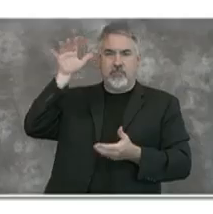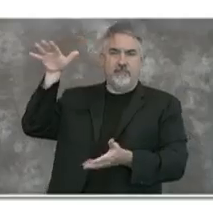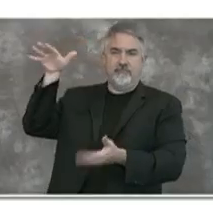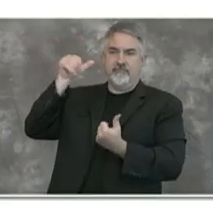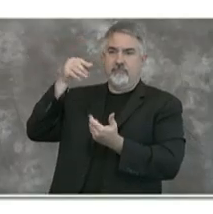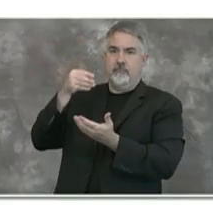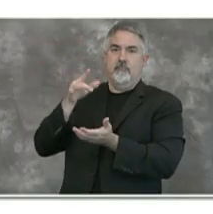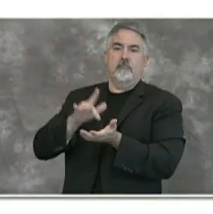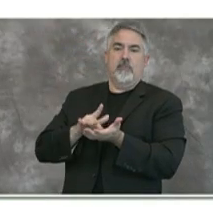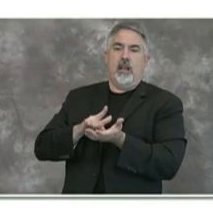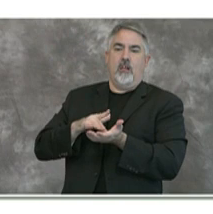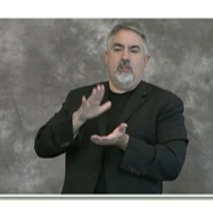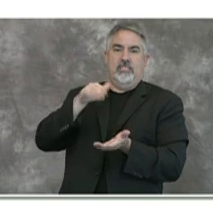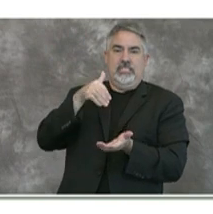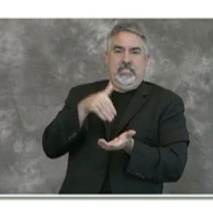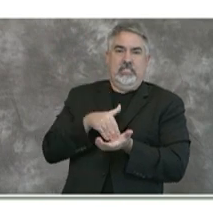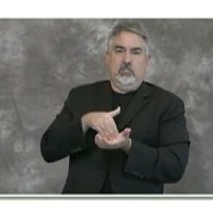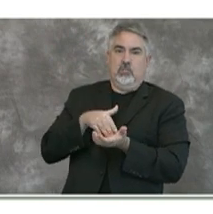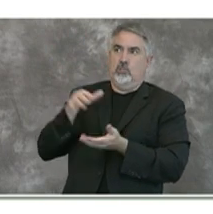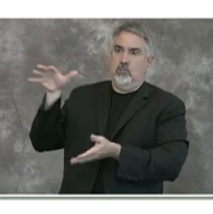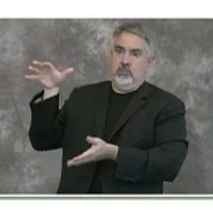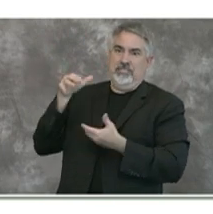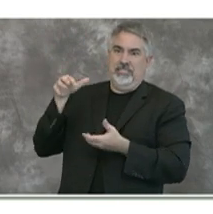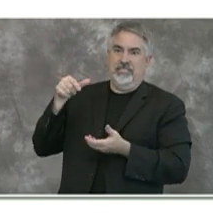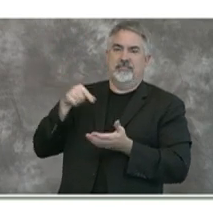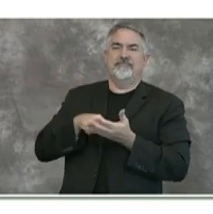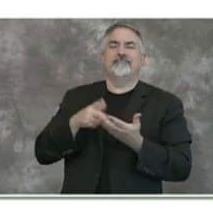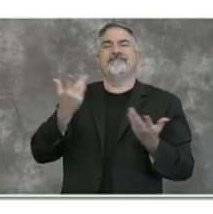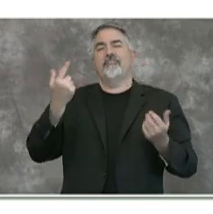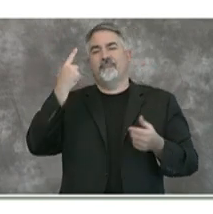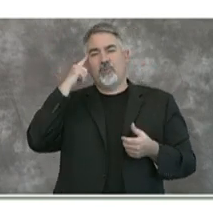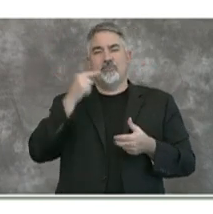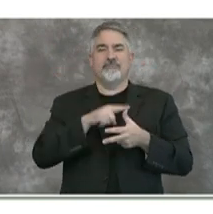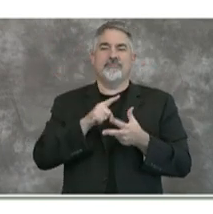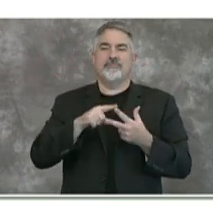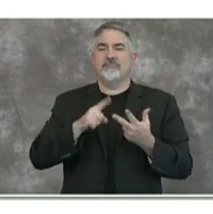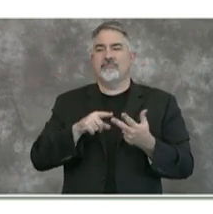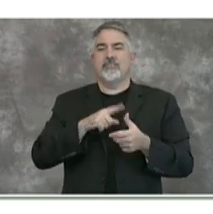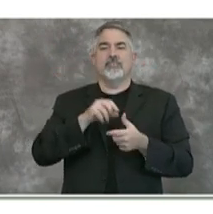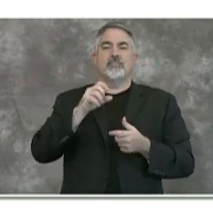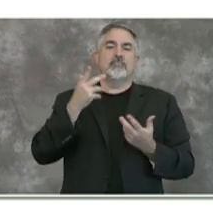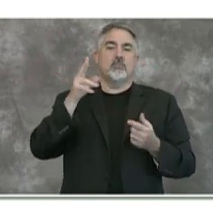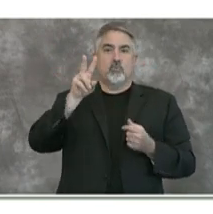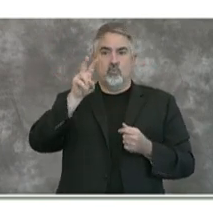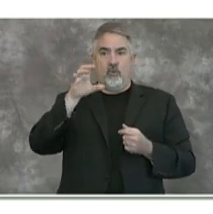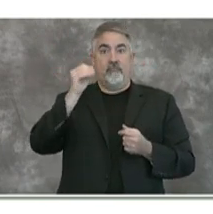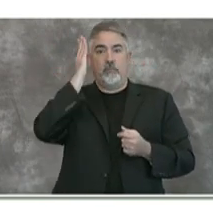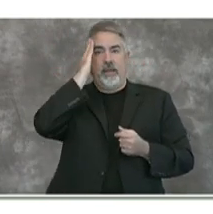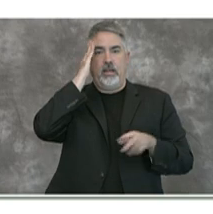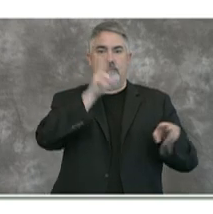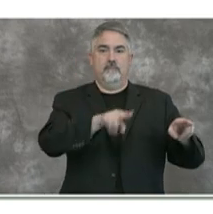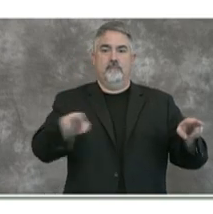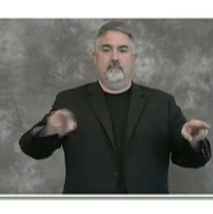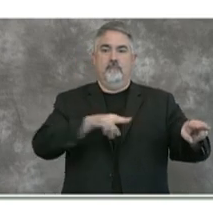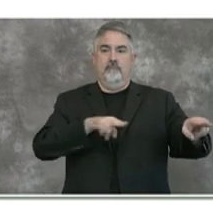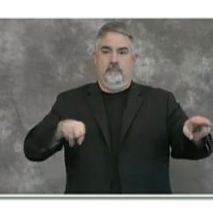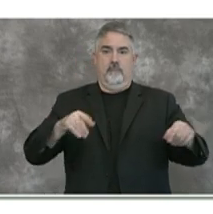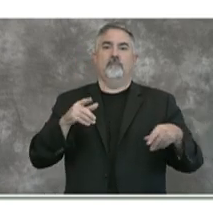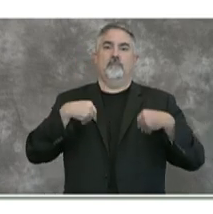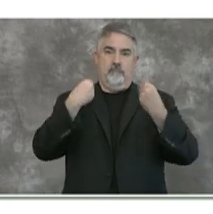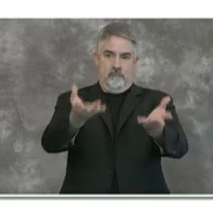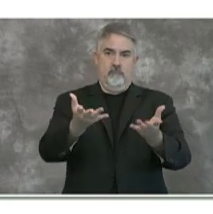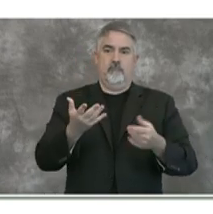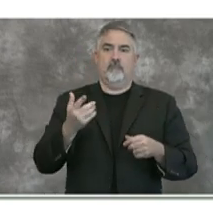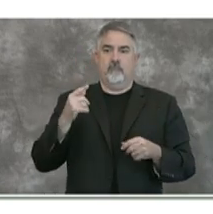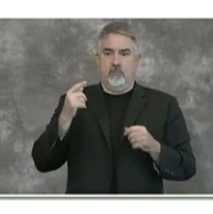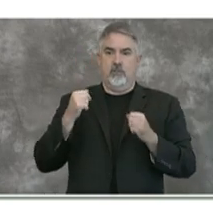center, which is essentially the stuff for a 250-bed hospital. We still need the structure and the